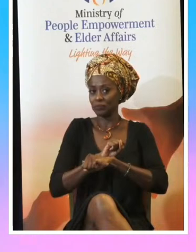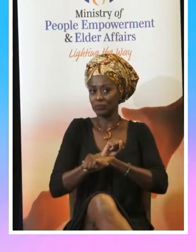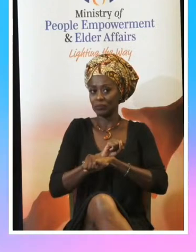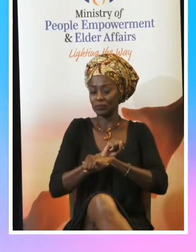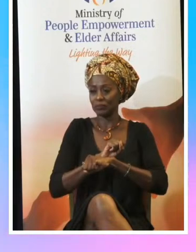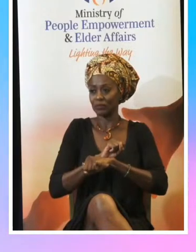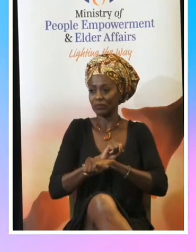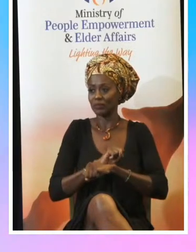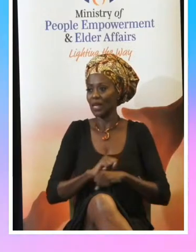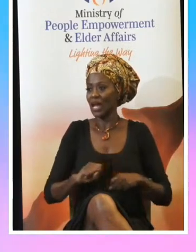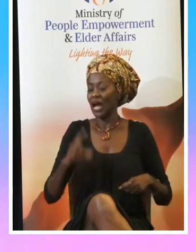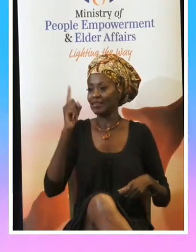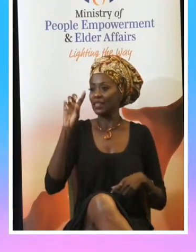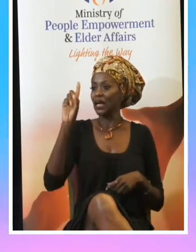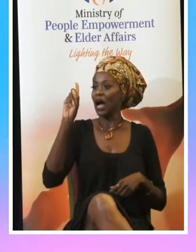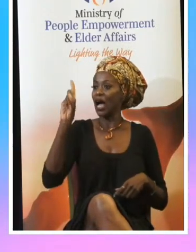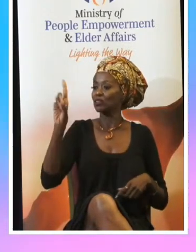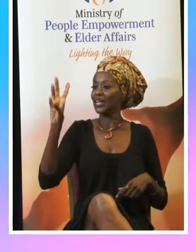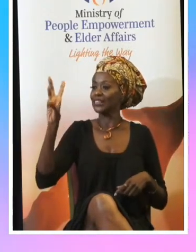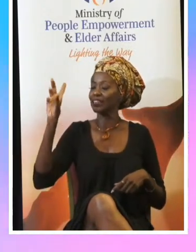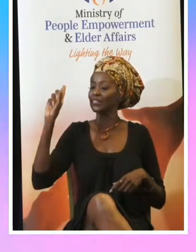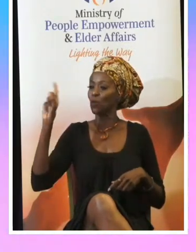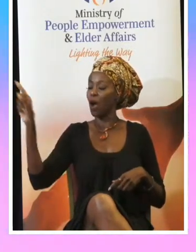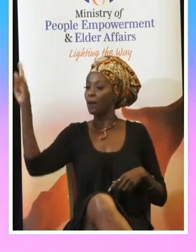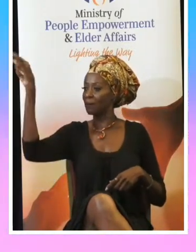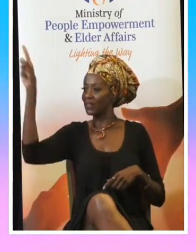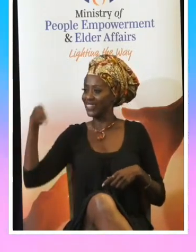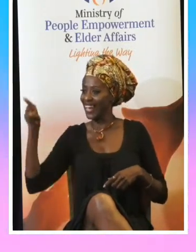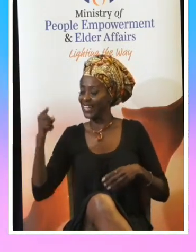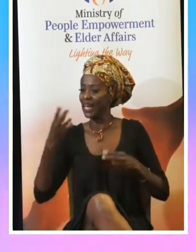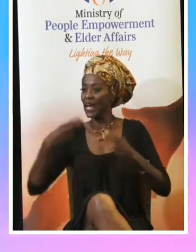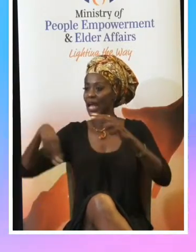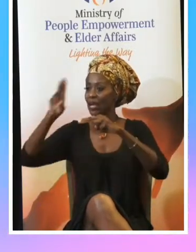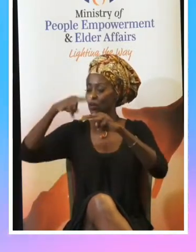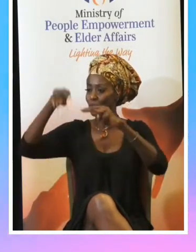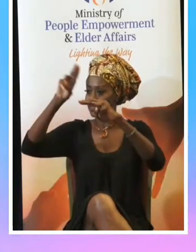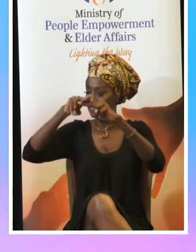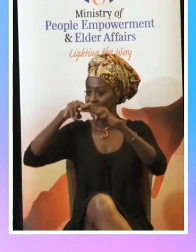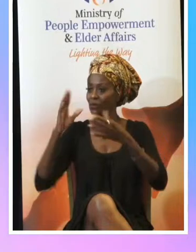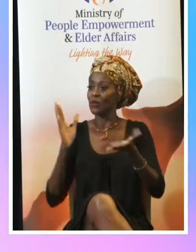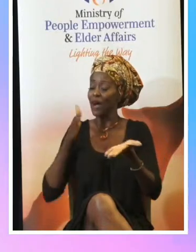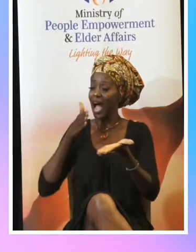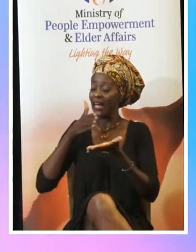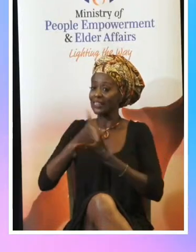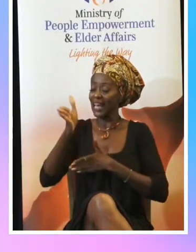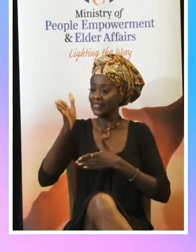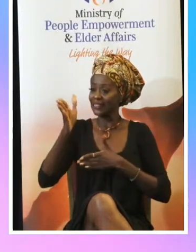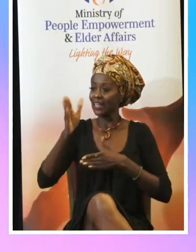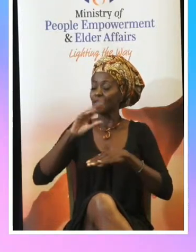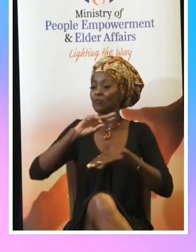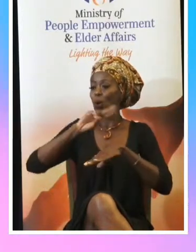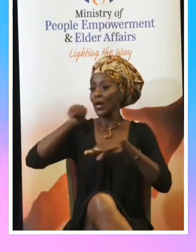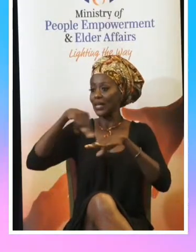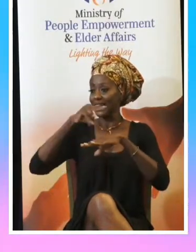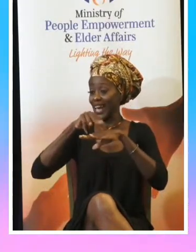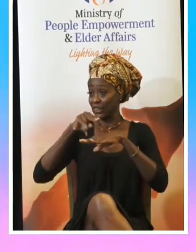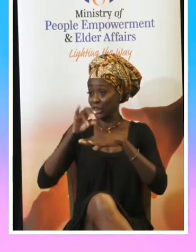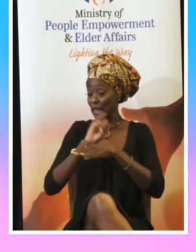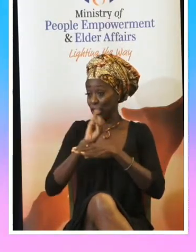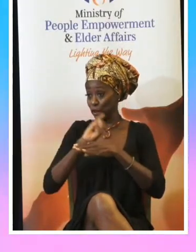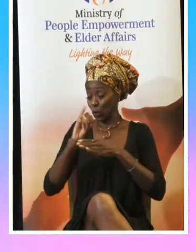as 161% the increase for in terms of access through the national insurance